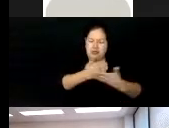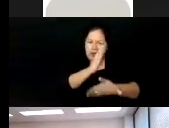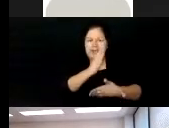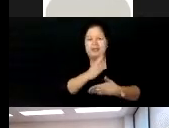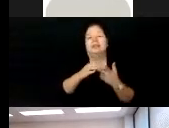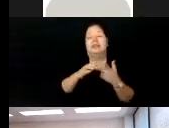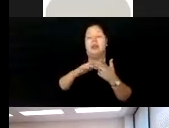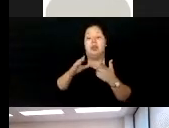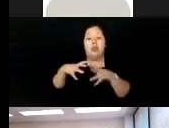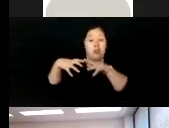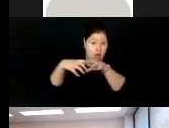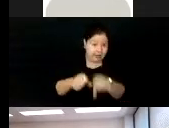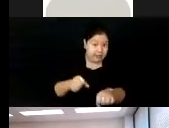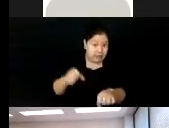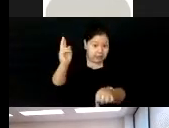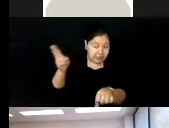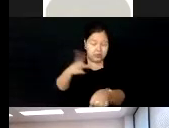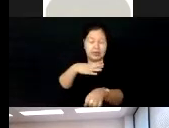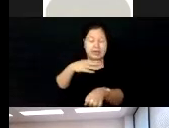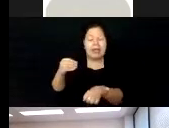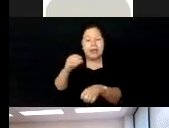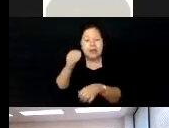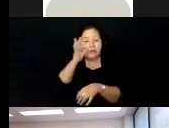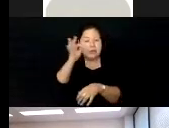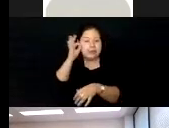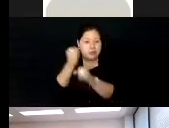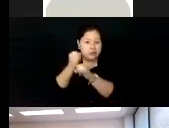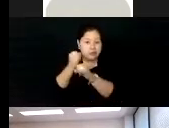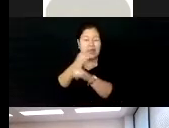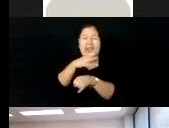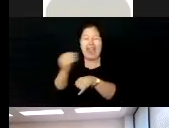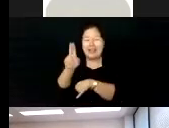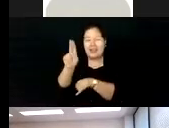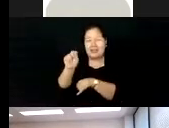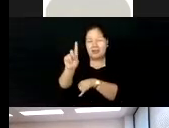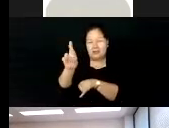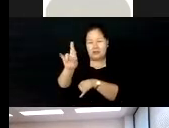residential schools, and the UN Declaration on the Rights of Indigenous Peoples.